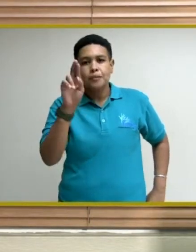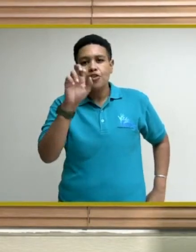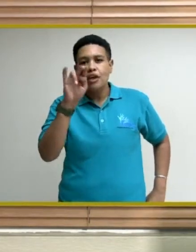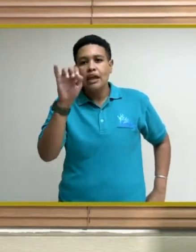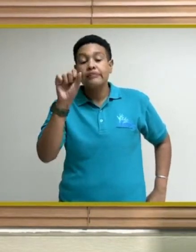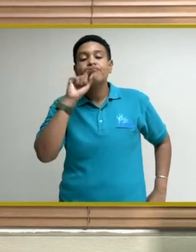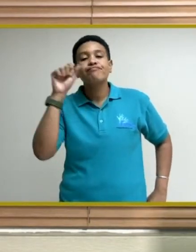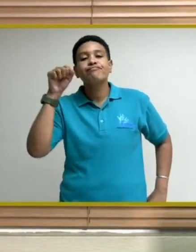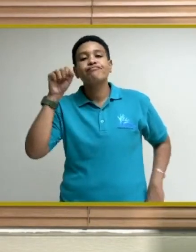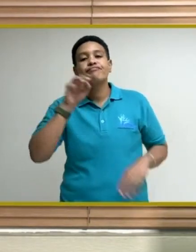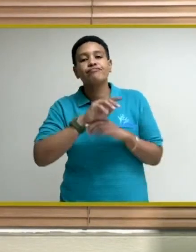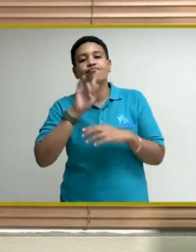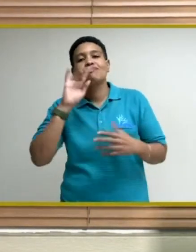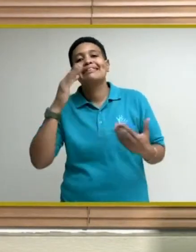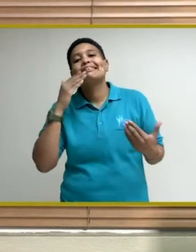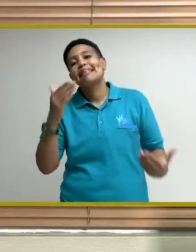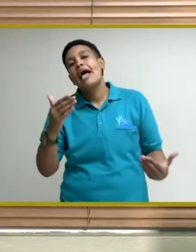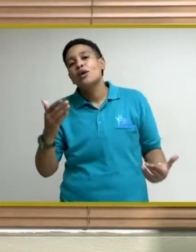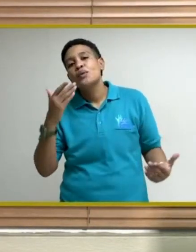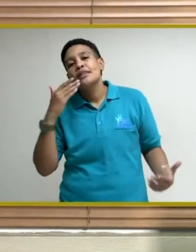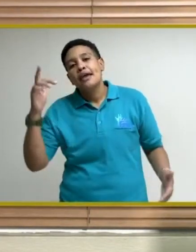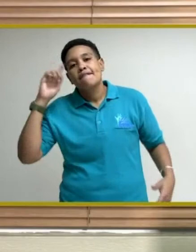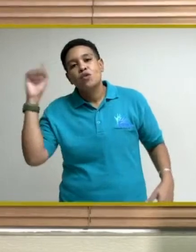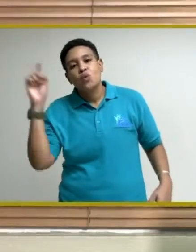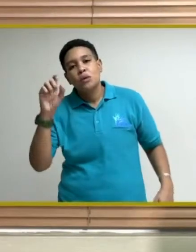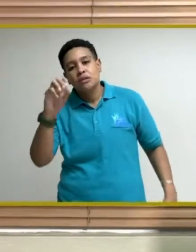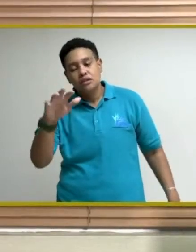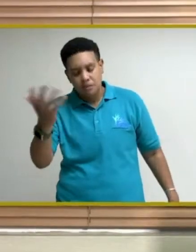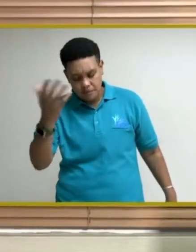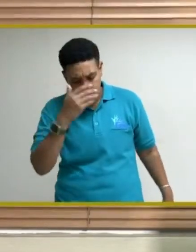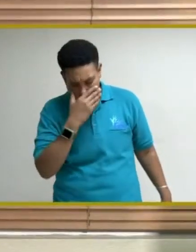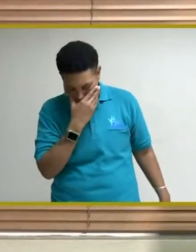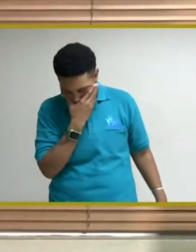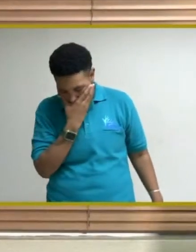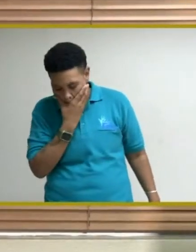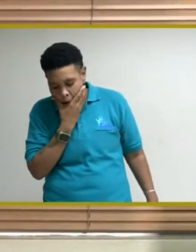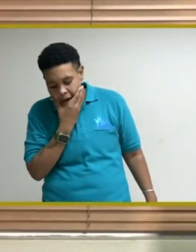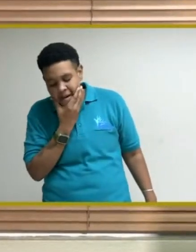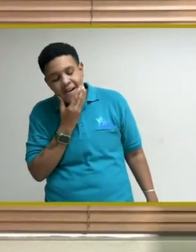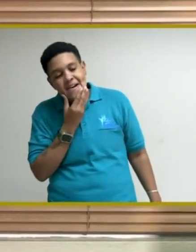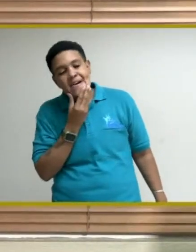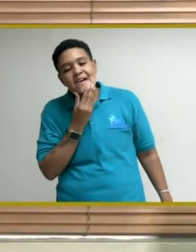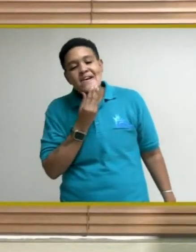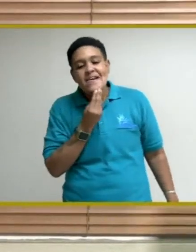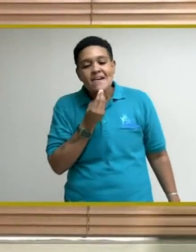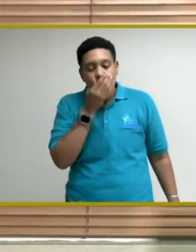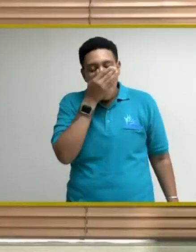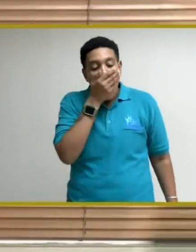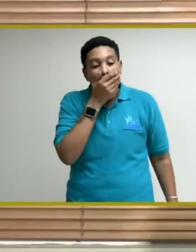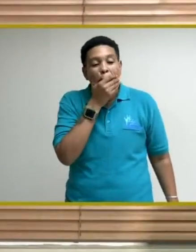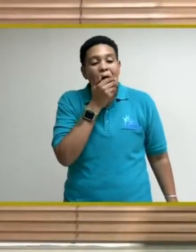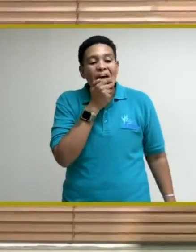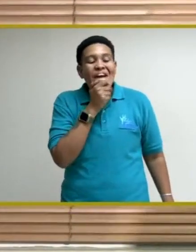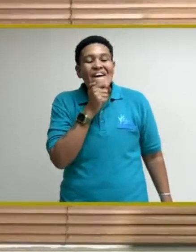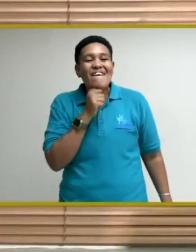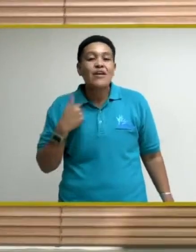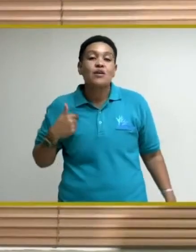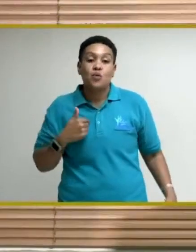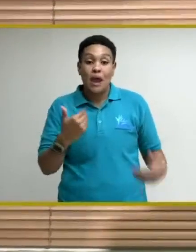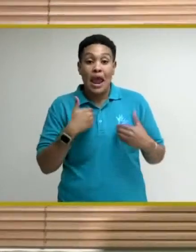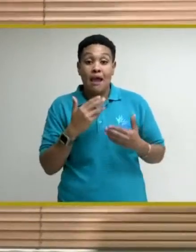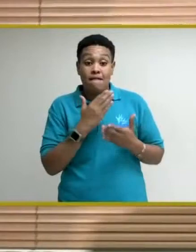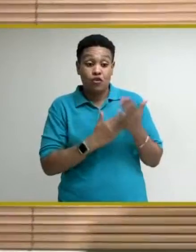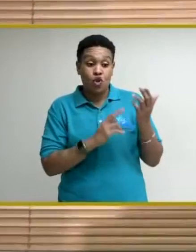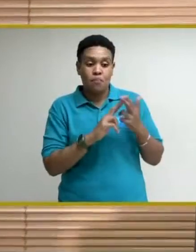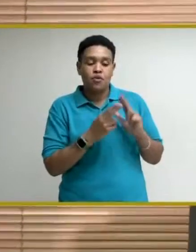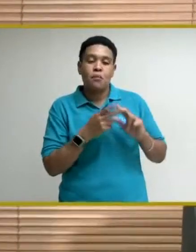Minister, thank you so very much. And thanks for the question. We have some figures for the